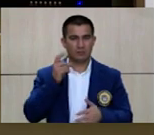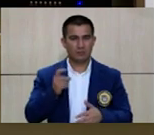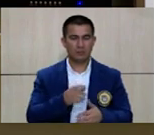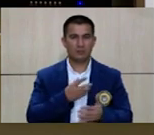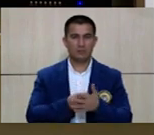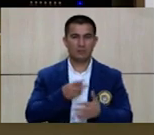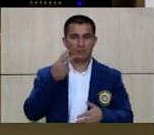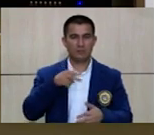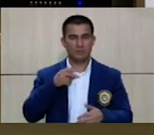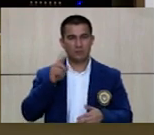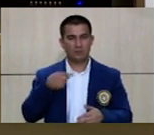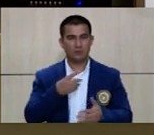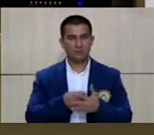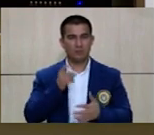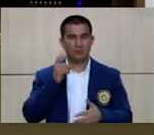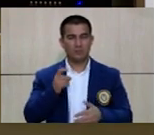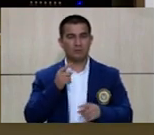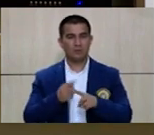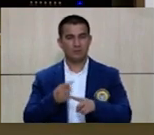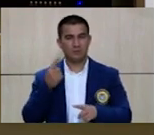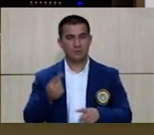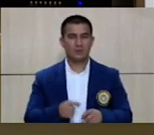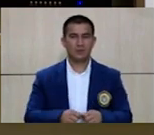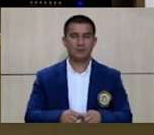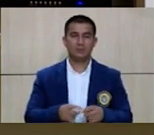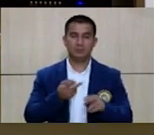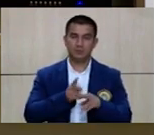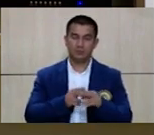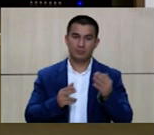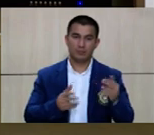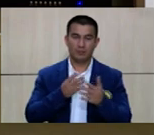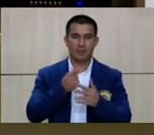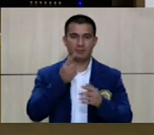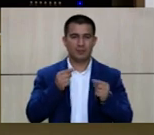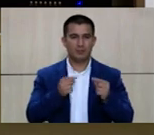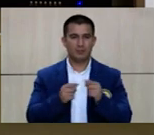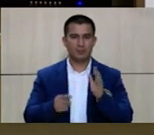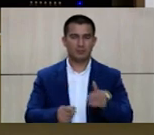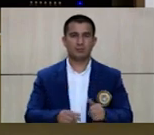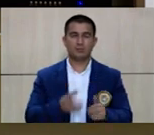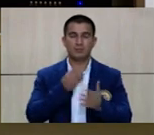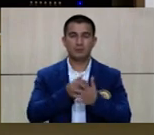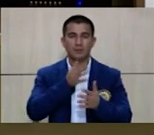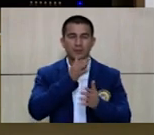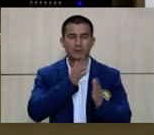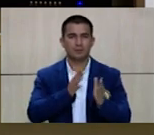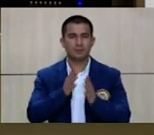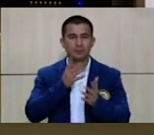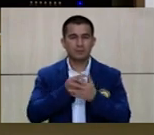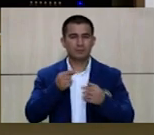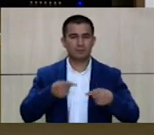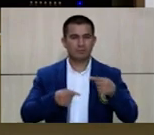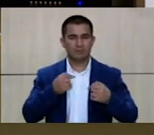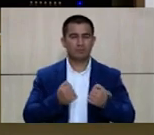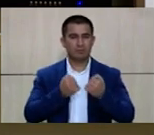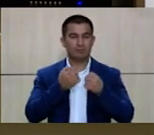ayiramiz 20 taqsim x plus 1 ni. Va bu 1 ga teng. Vaqtlar orasidagi masofa 1